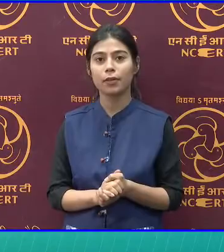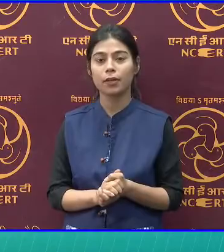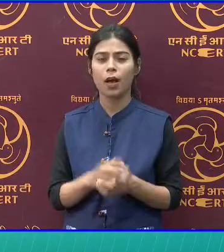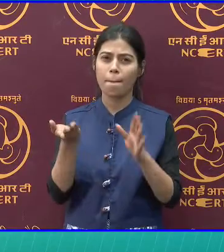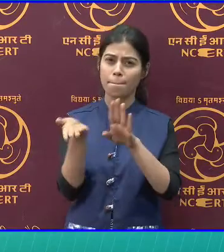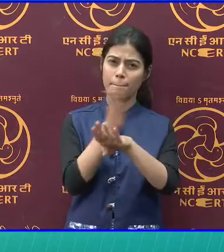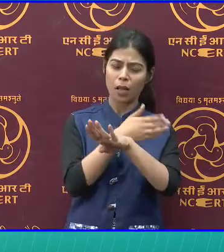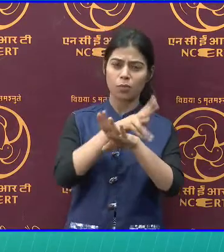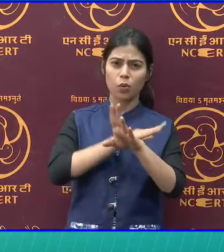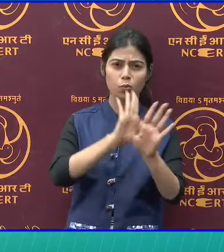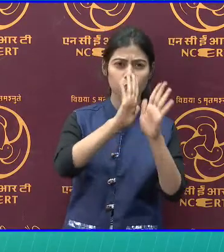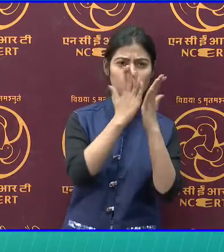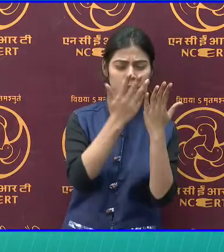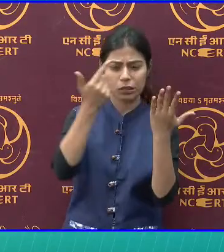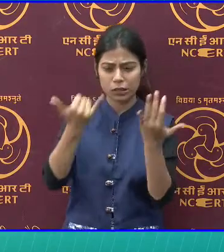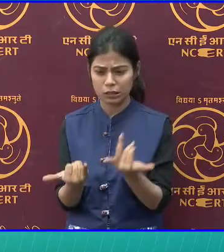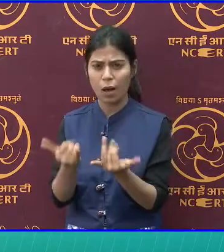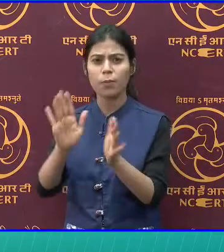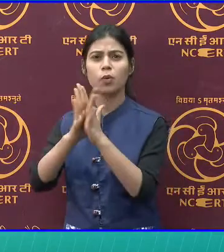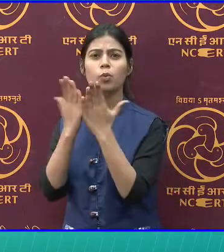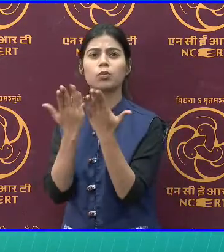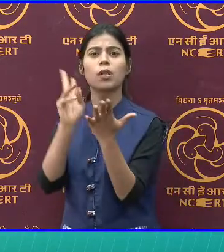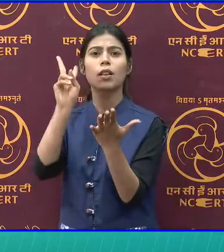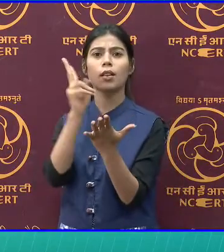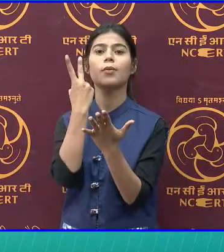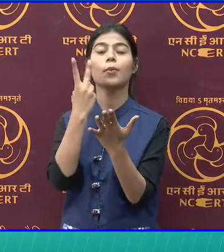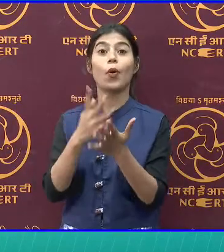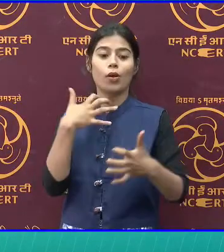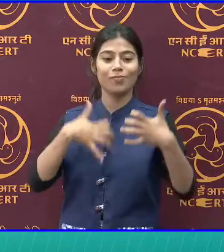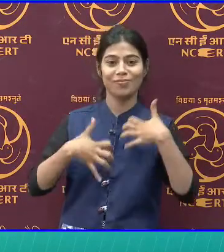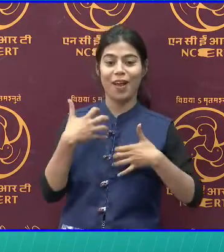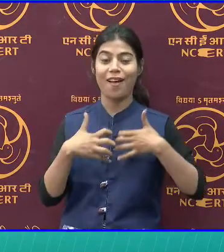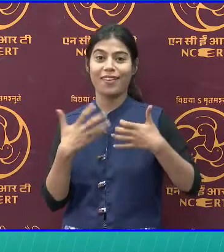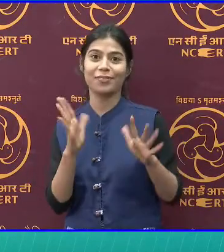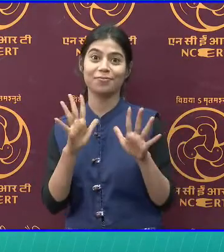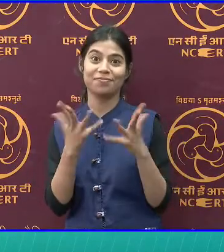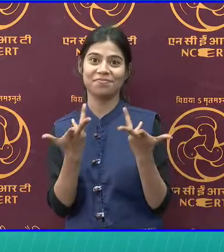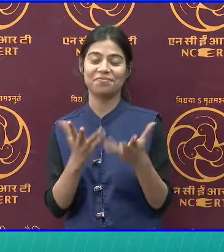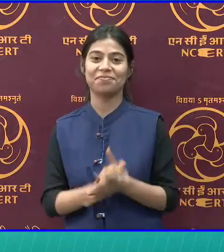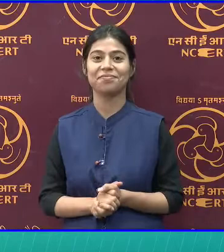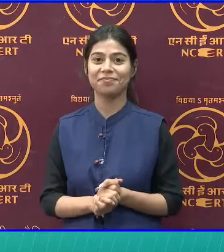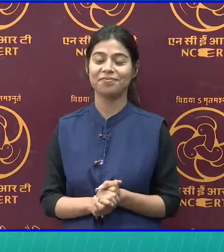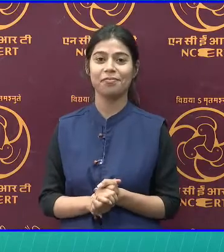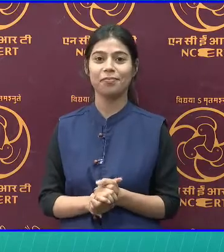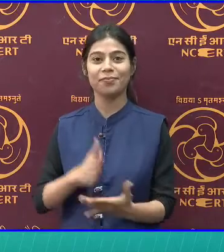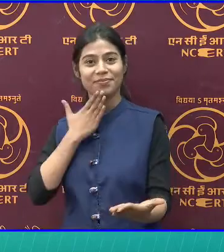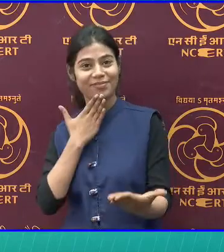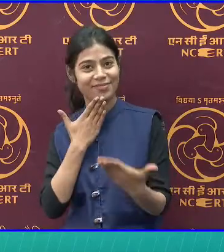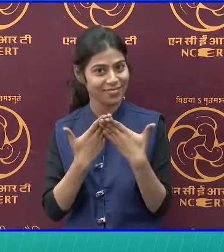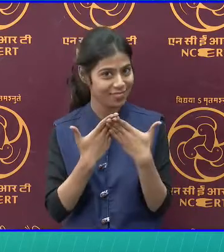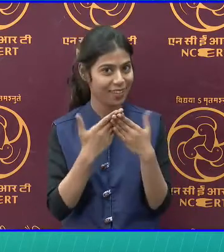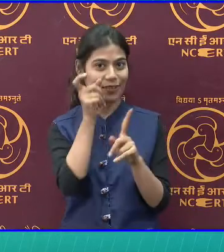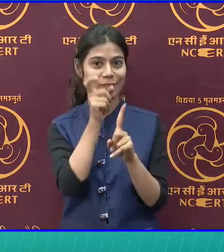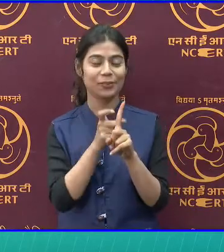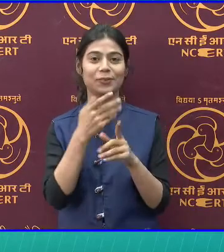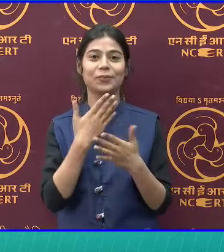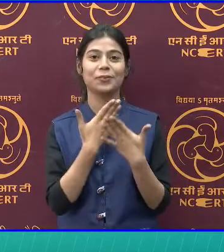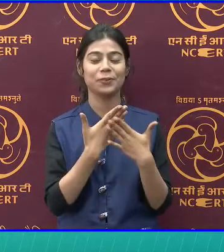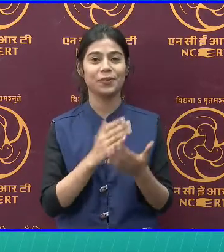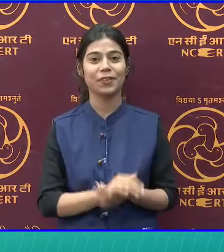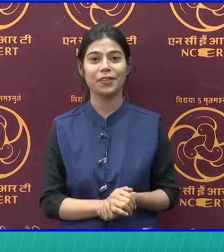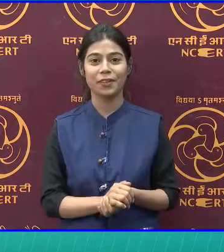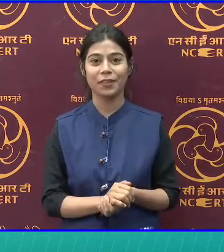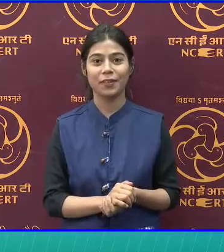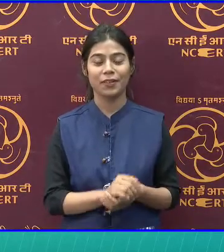previous books, and what is so exciting about this book. See, thank you Amit for